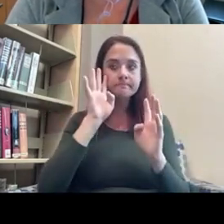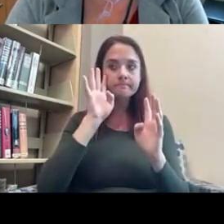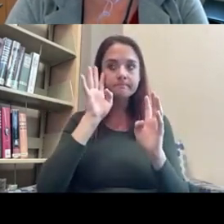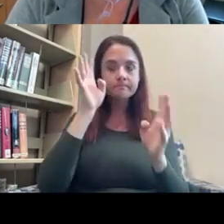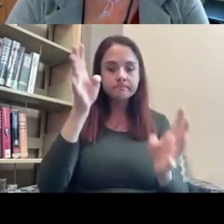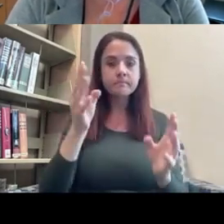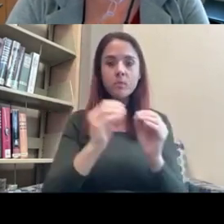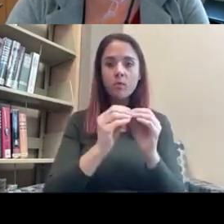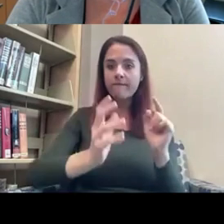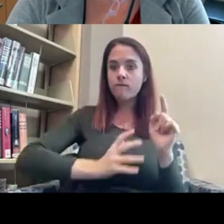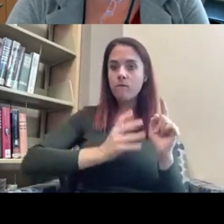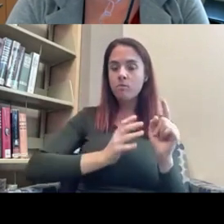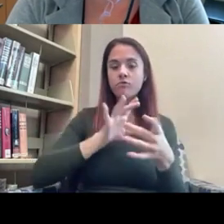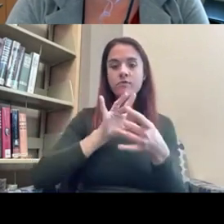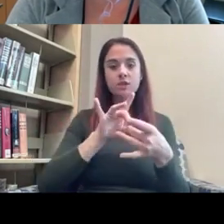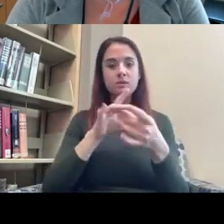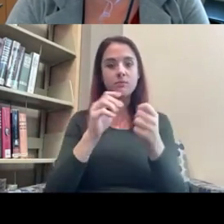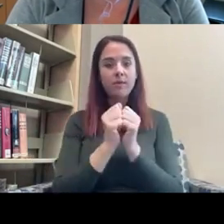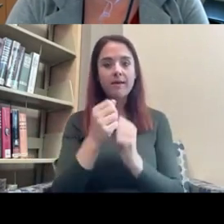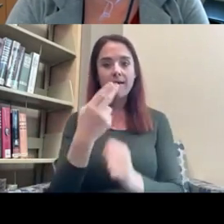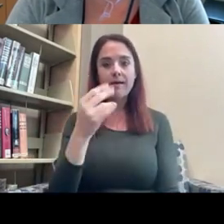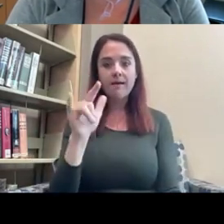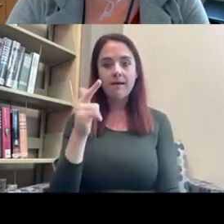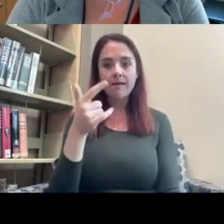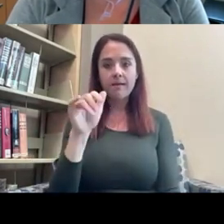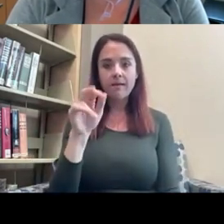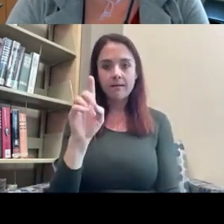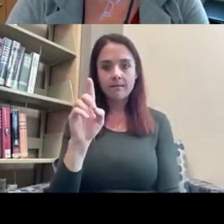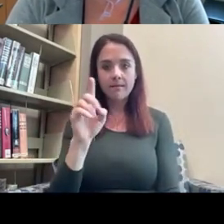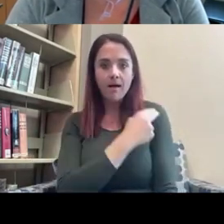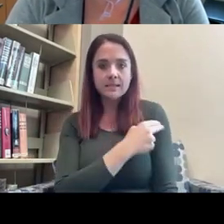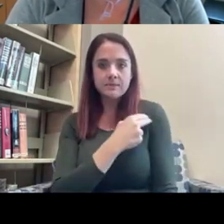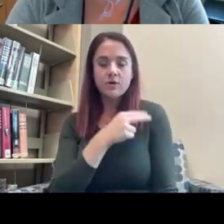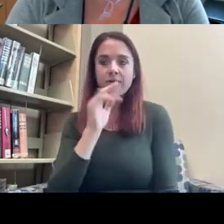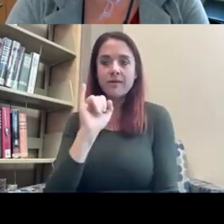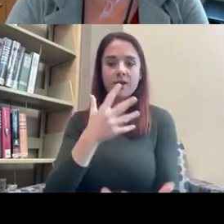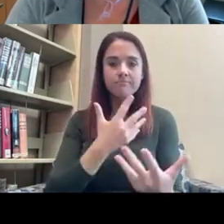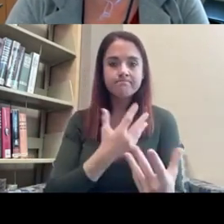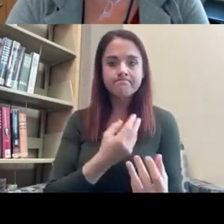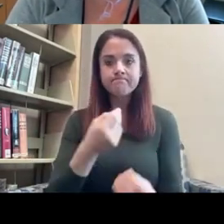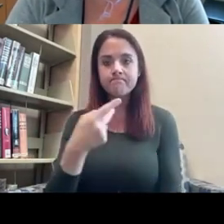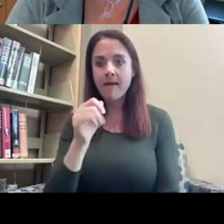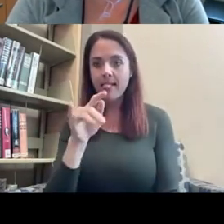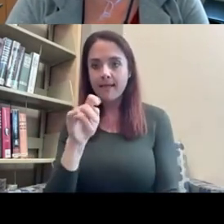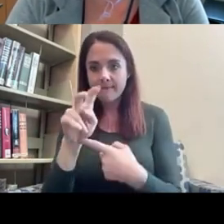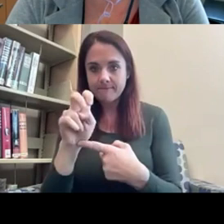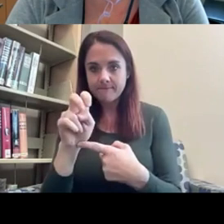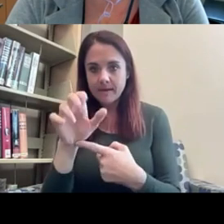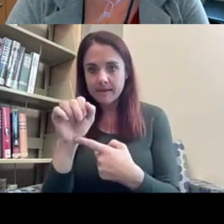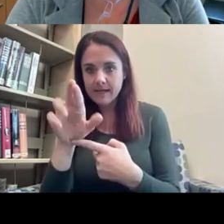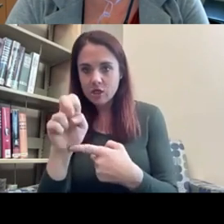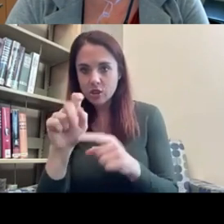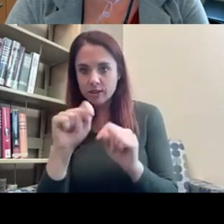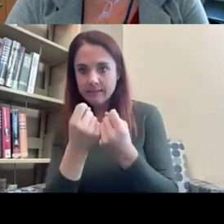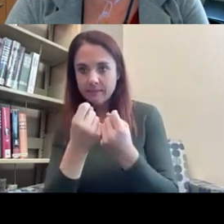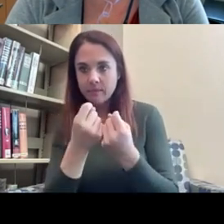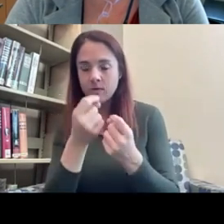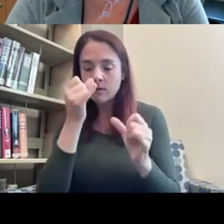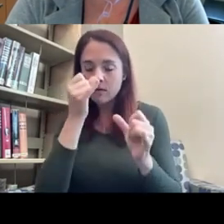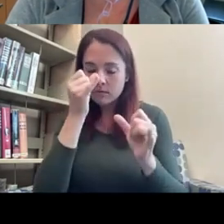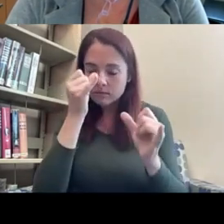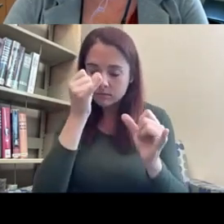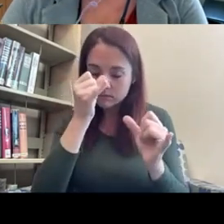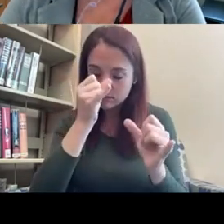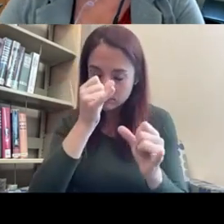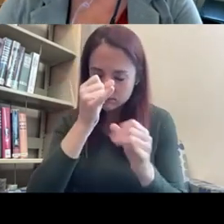formalized a relationship with the Highland Hospital palliative care team. They are exceptional